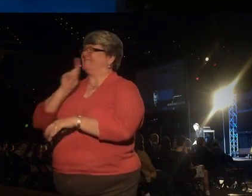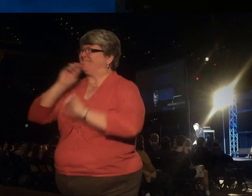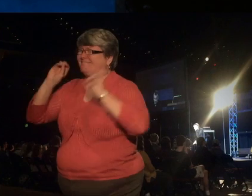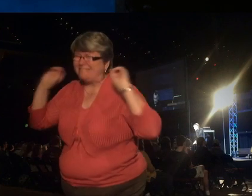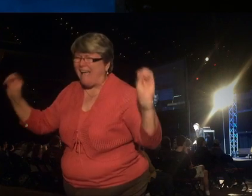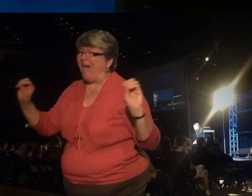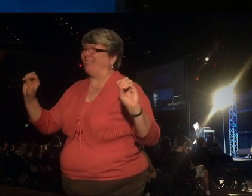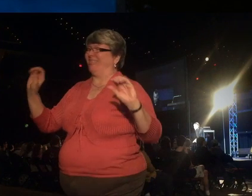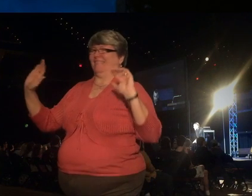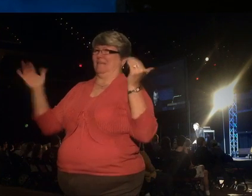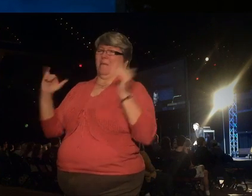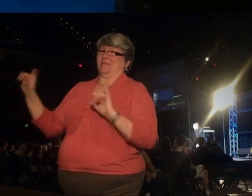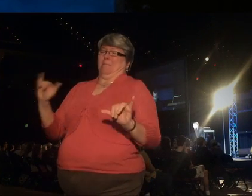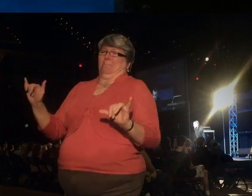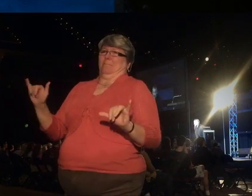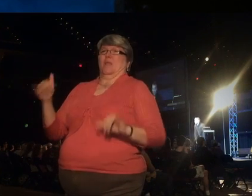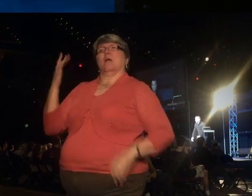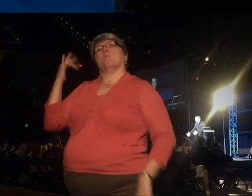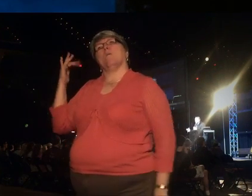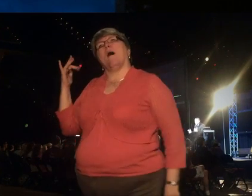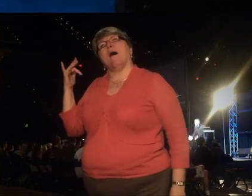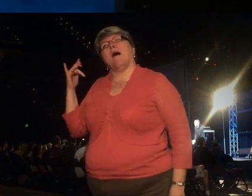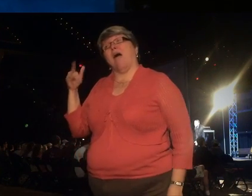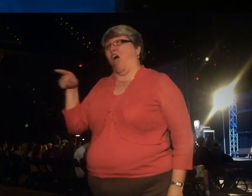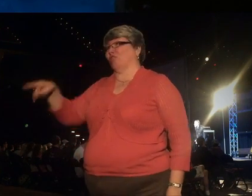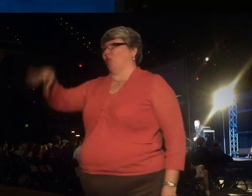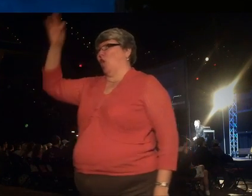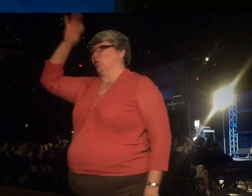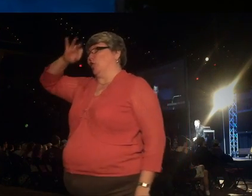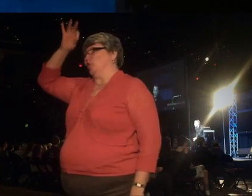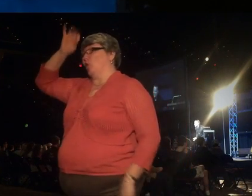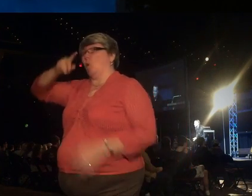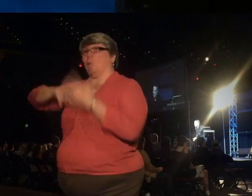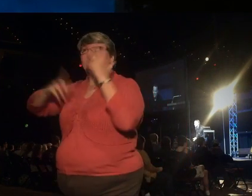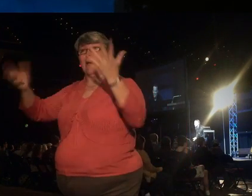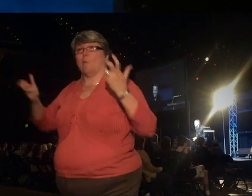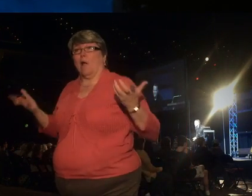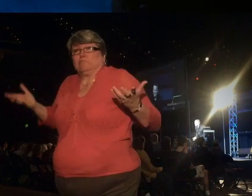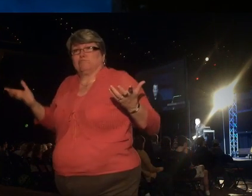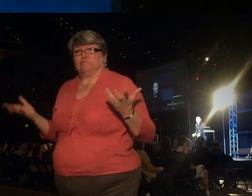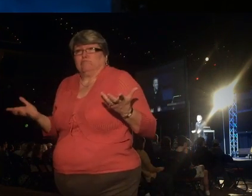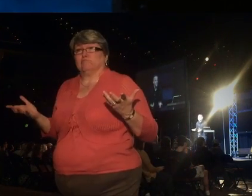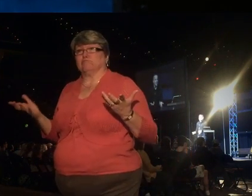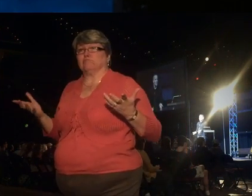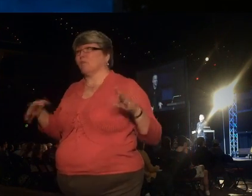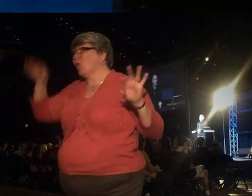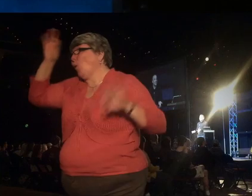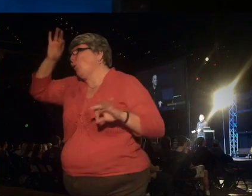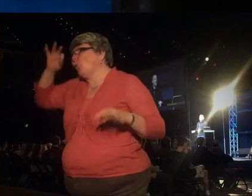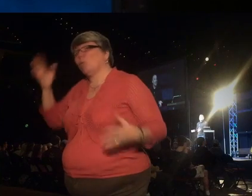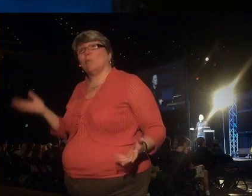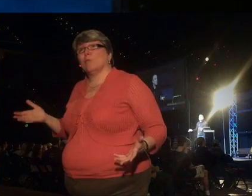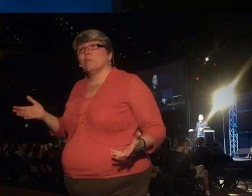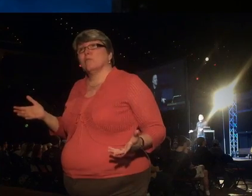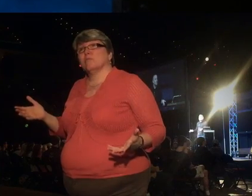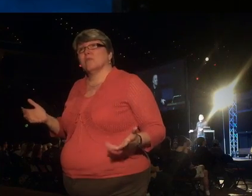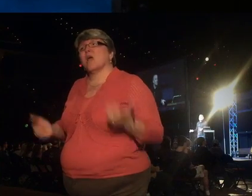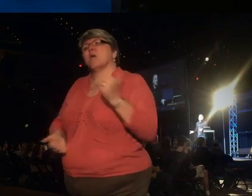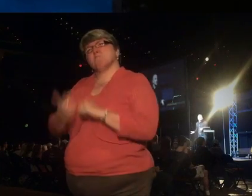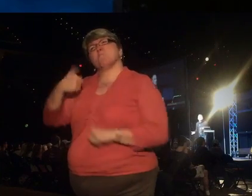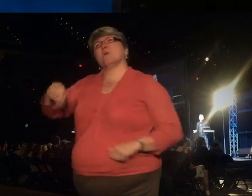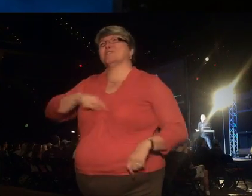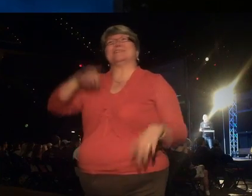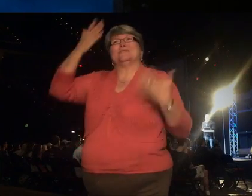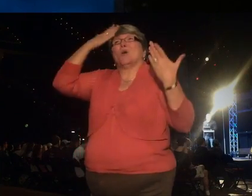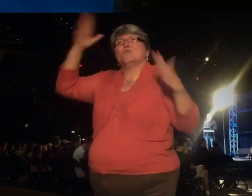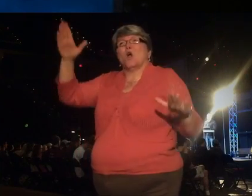Nothing like that. Why? Because they didn't know what they wanted, right? They didn't know. And most of us don't